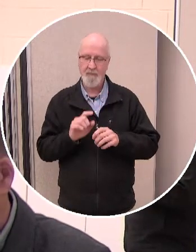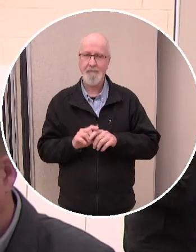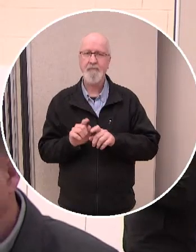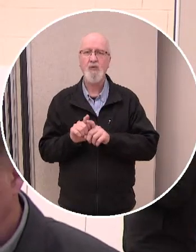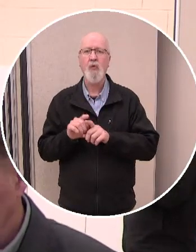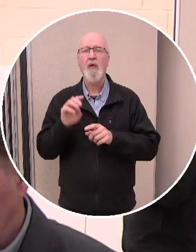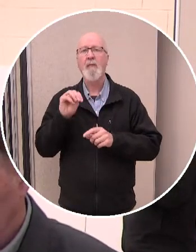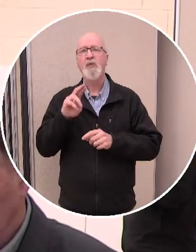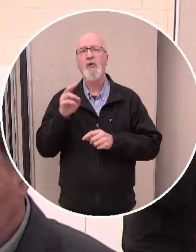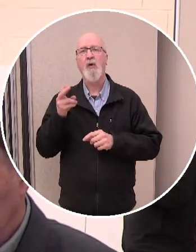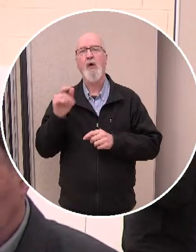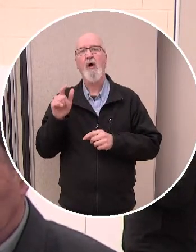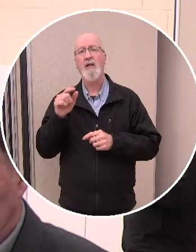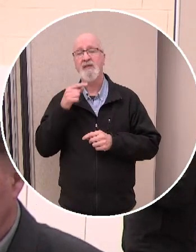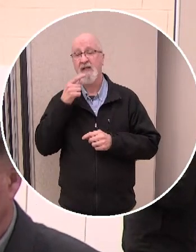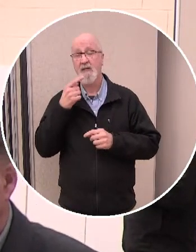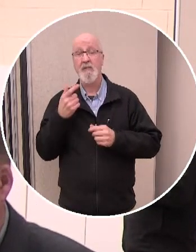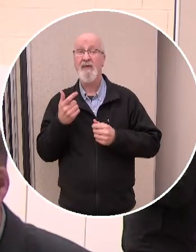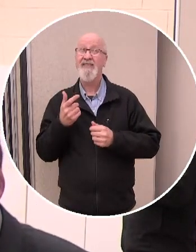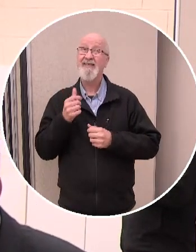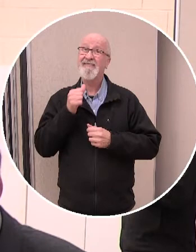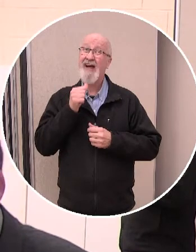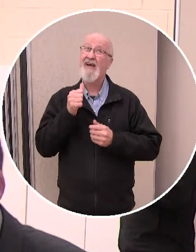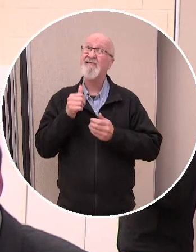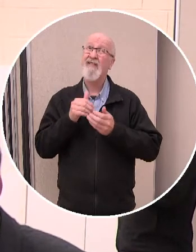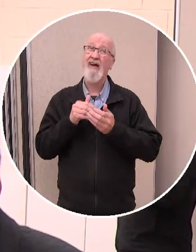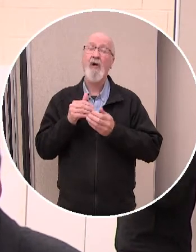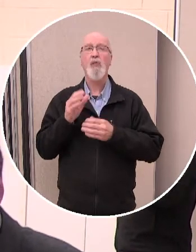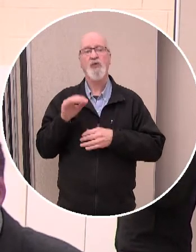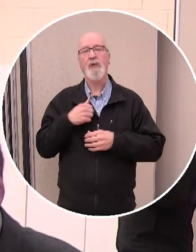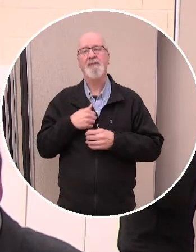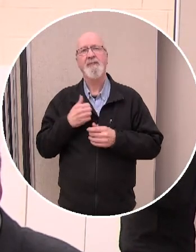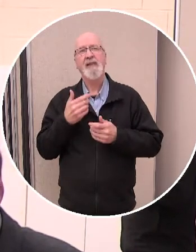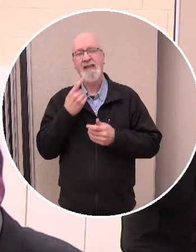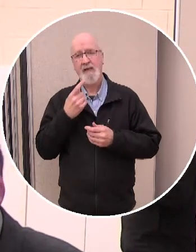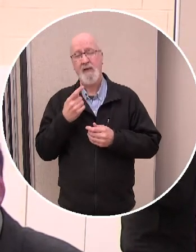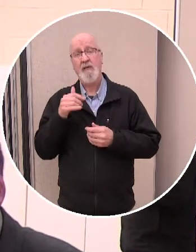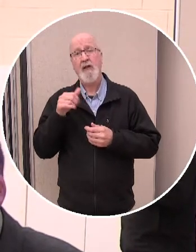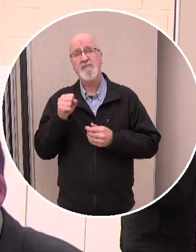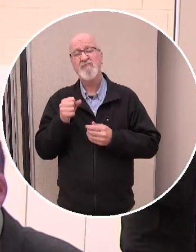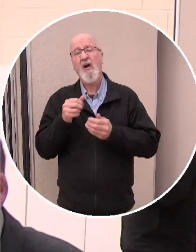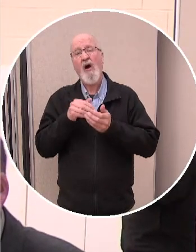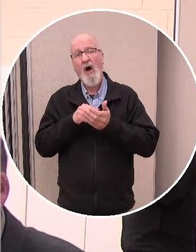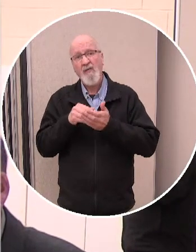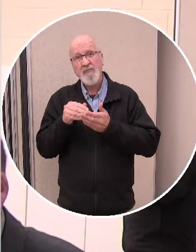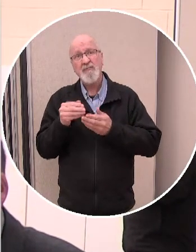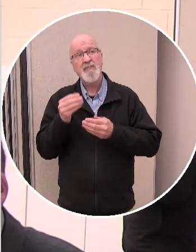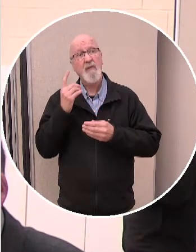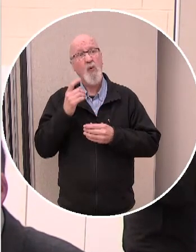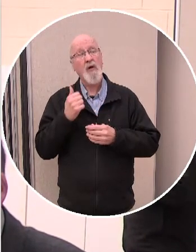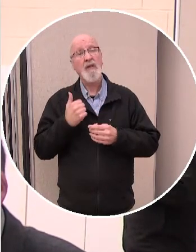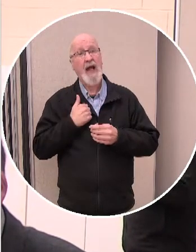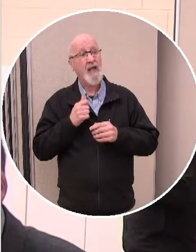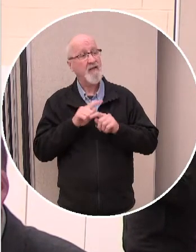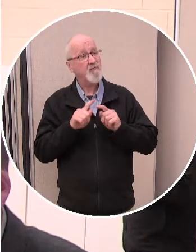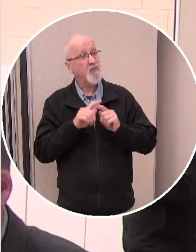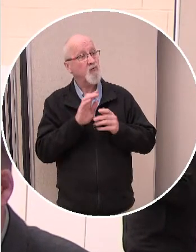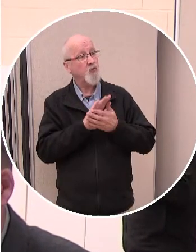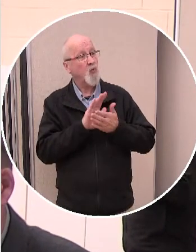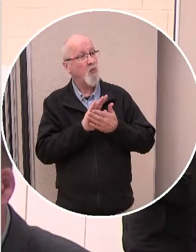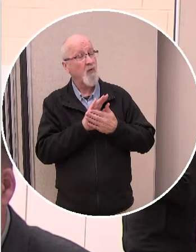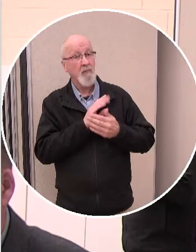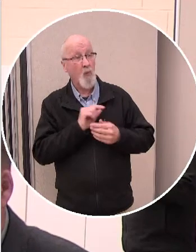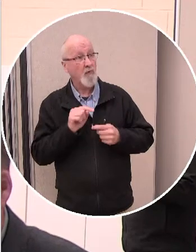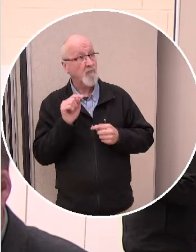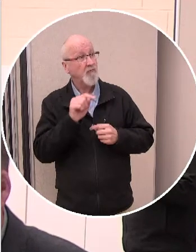noted it is not common practice, or it is common practice, standard across Canada that school districts operate on